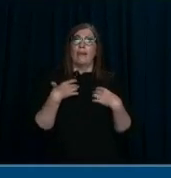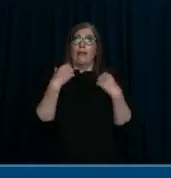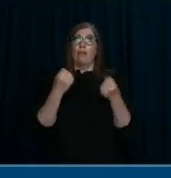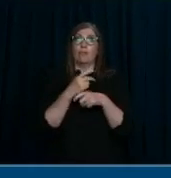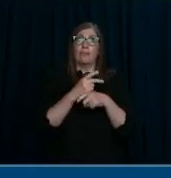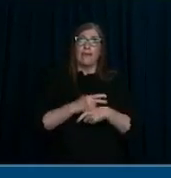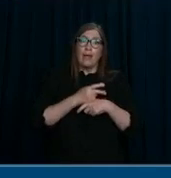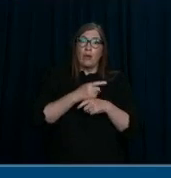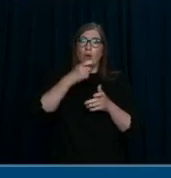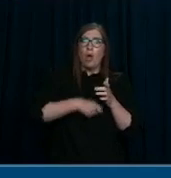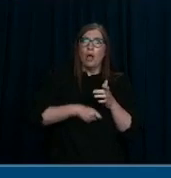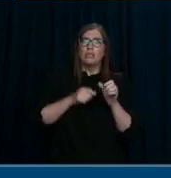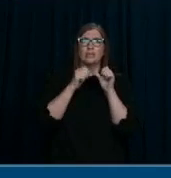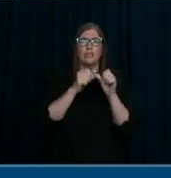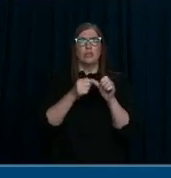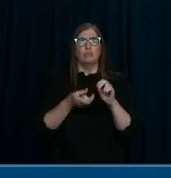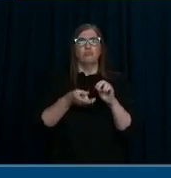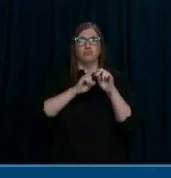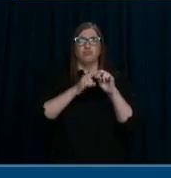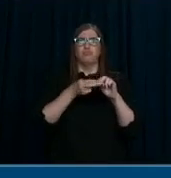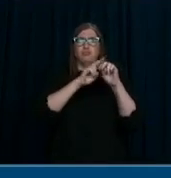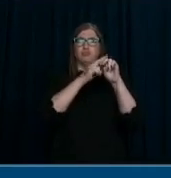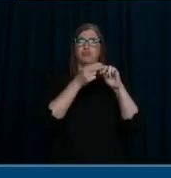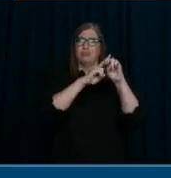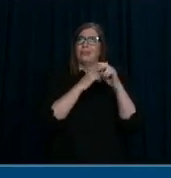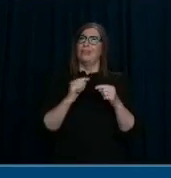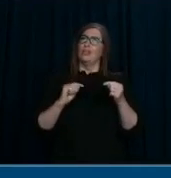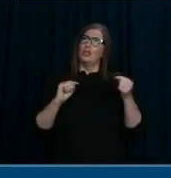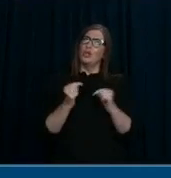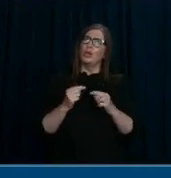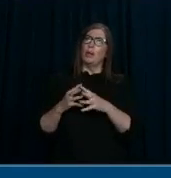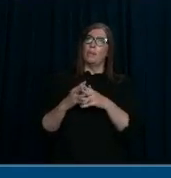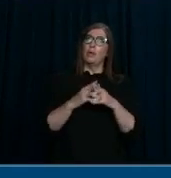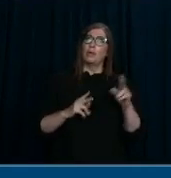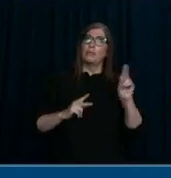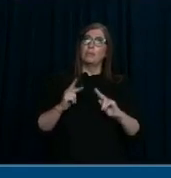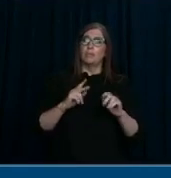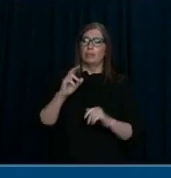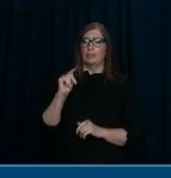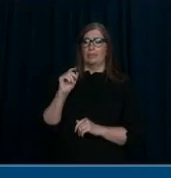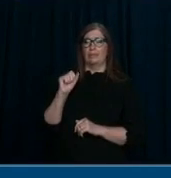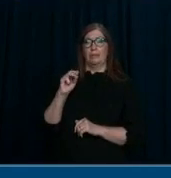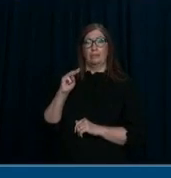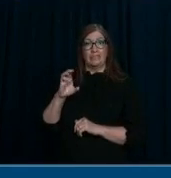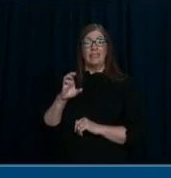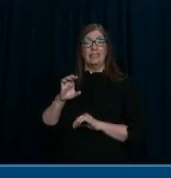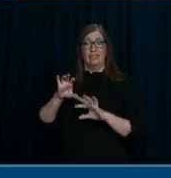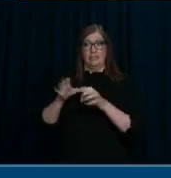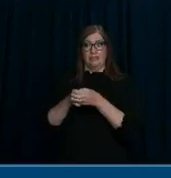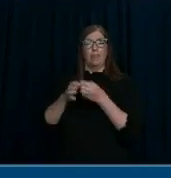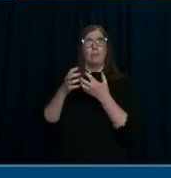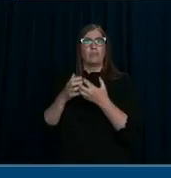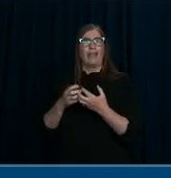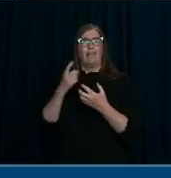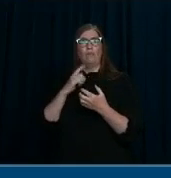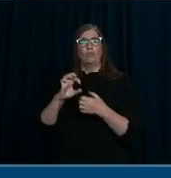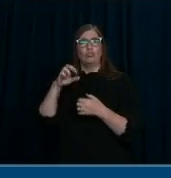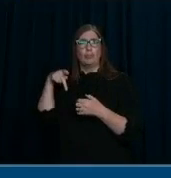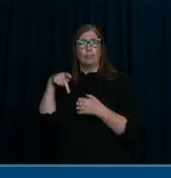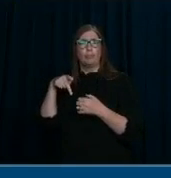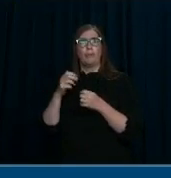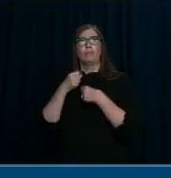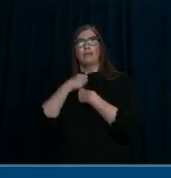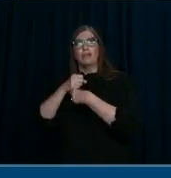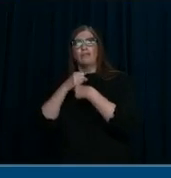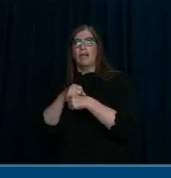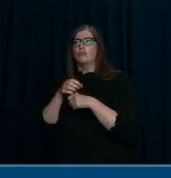continued to go up. That's hurting the American people. The TSMC plant for chip manufacturing that's just outside